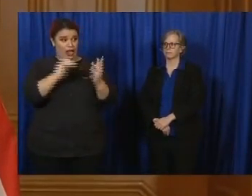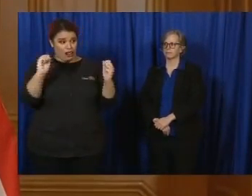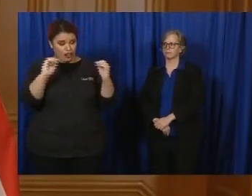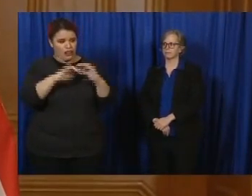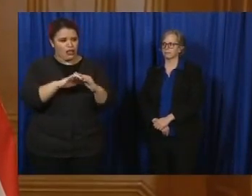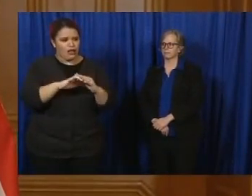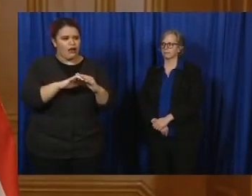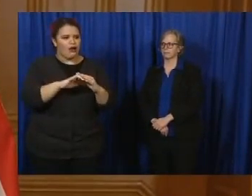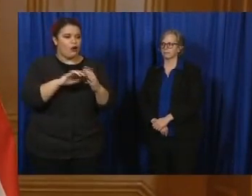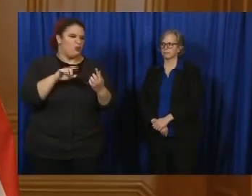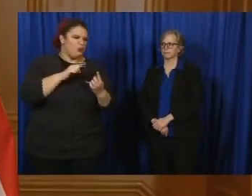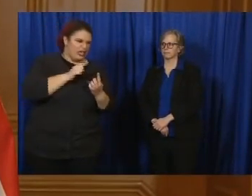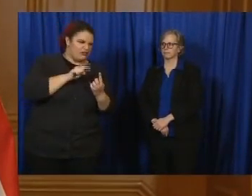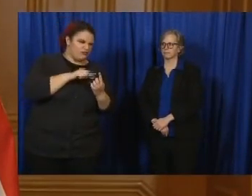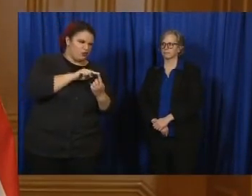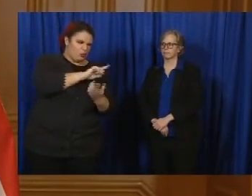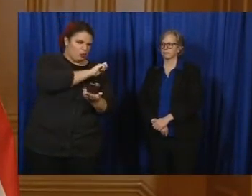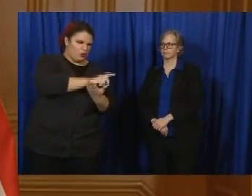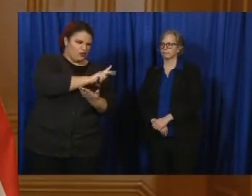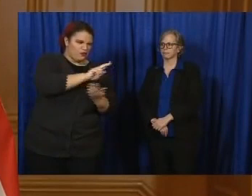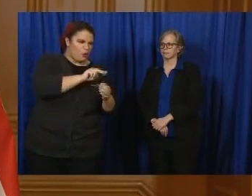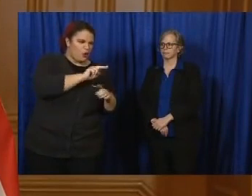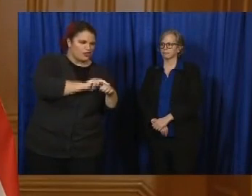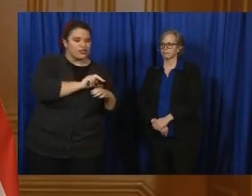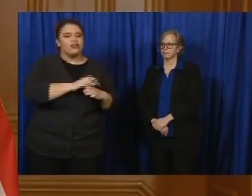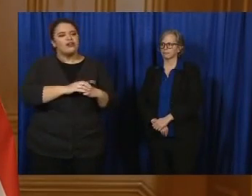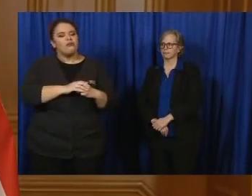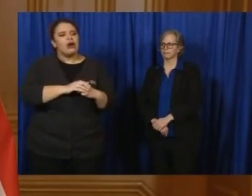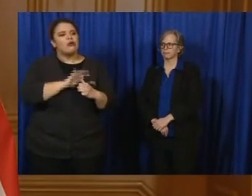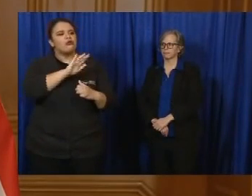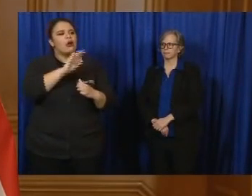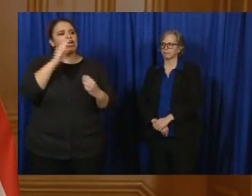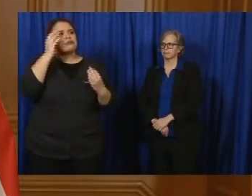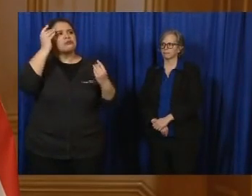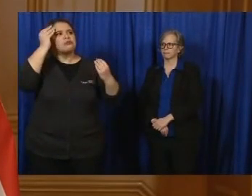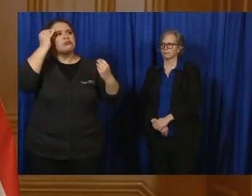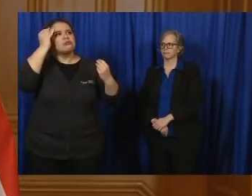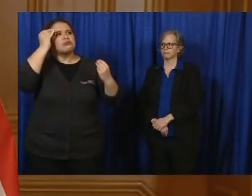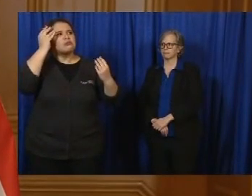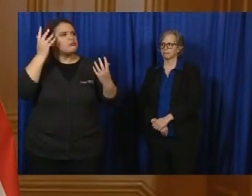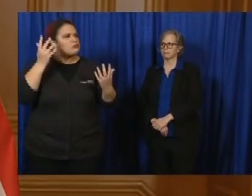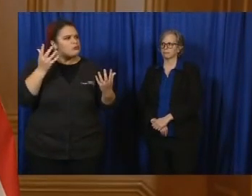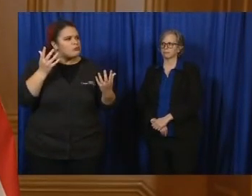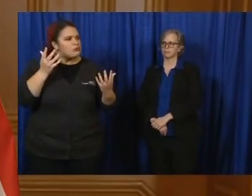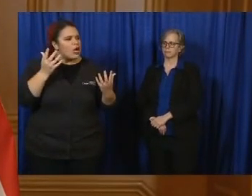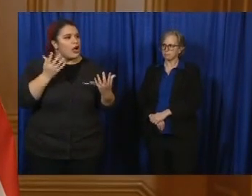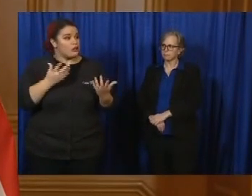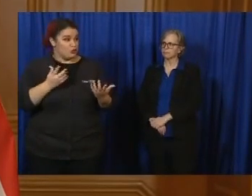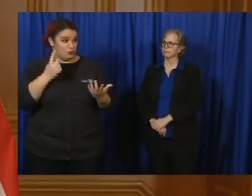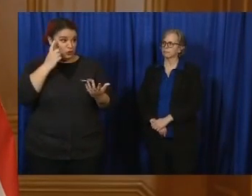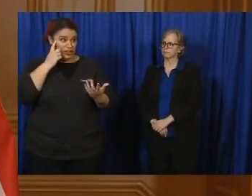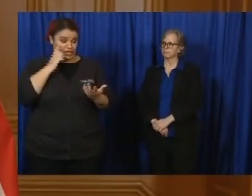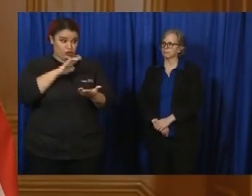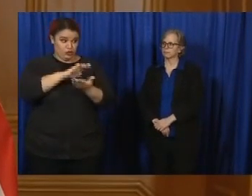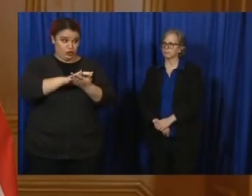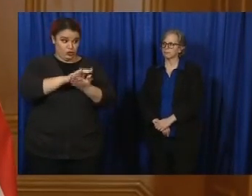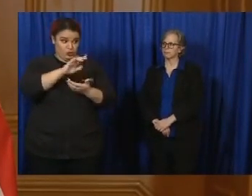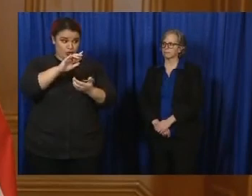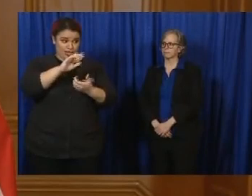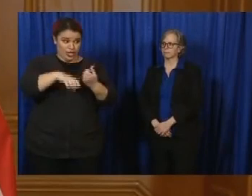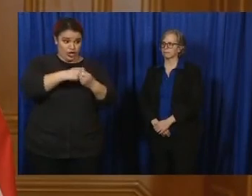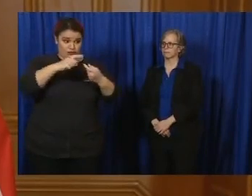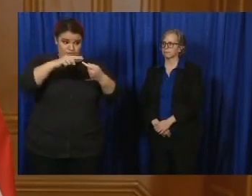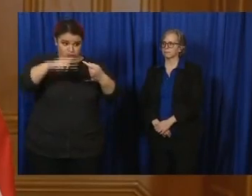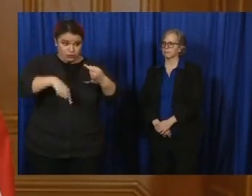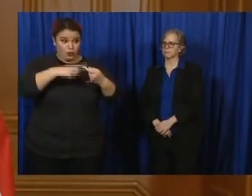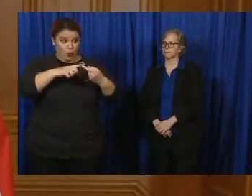about your considerations here? At some point, you have to decide if we're going to have a school year at all. When do you have to make